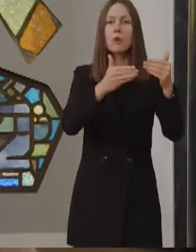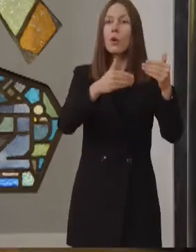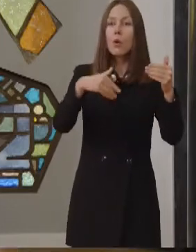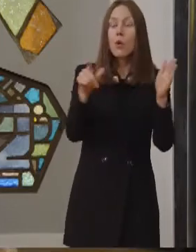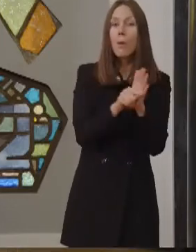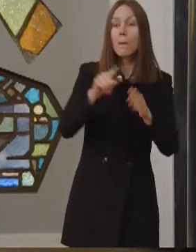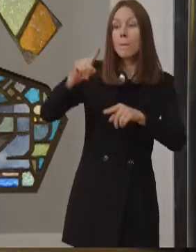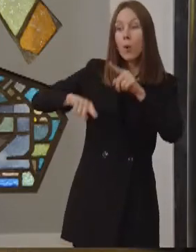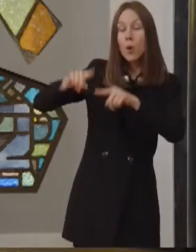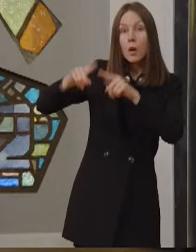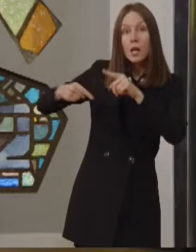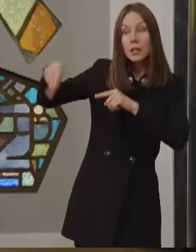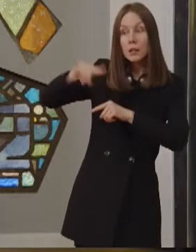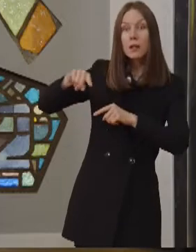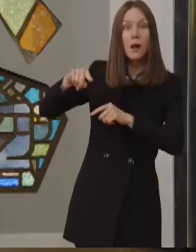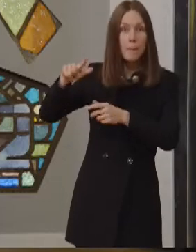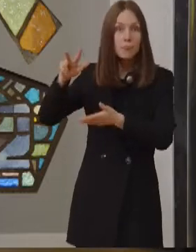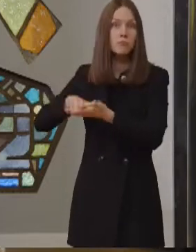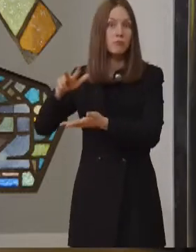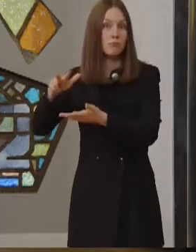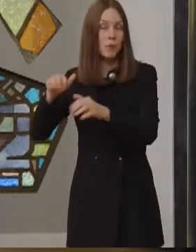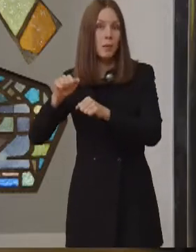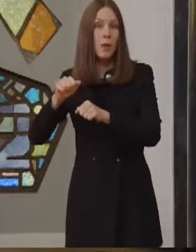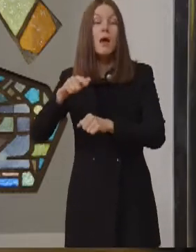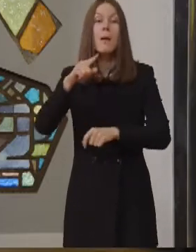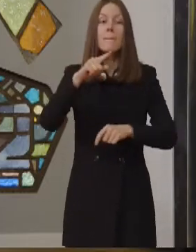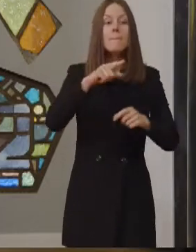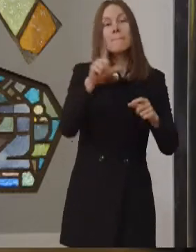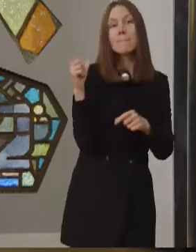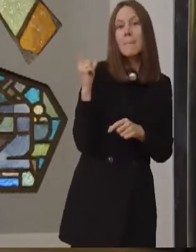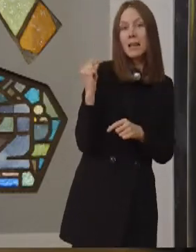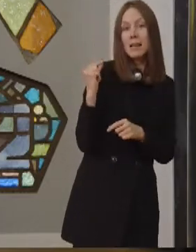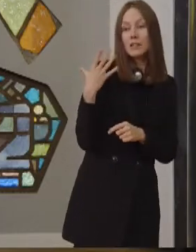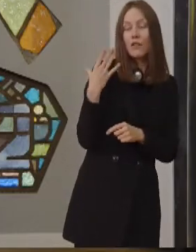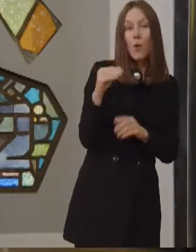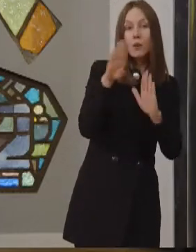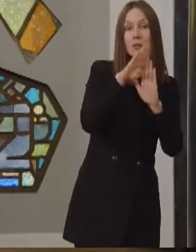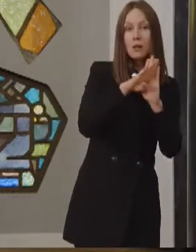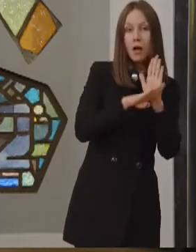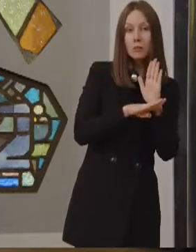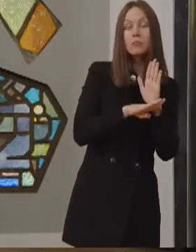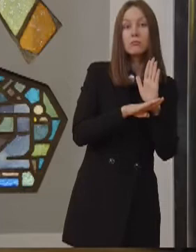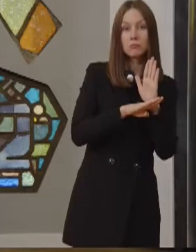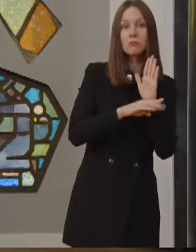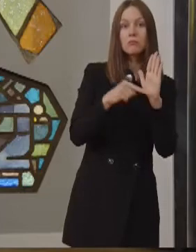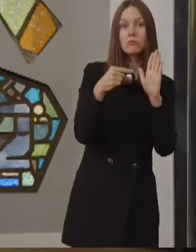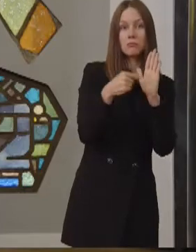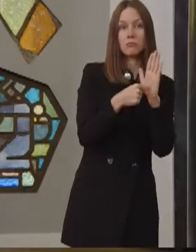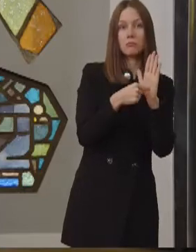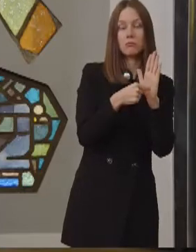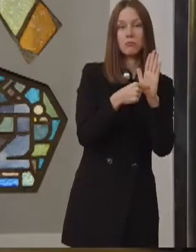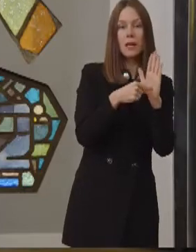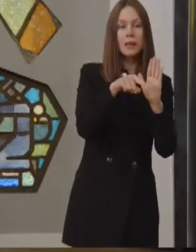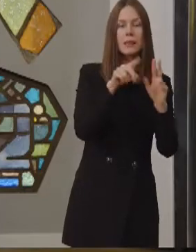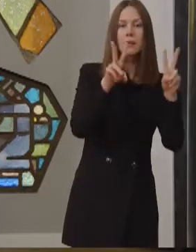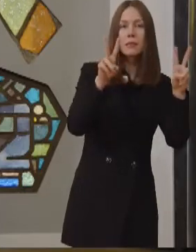certain decisions are adopted, they should be accepted politically. So the law on the partnership